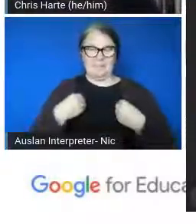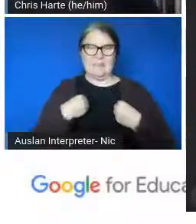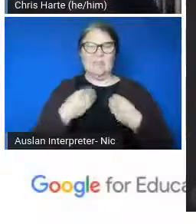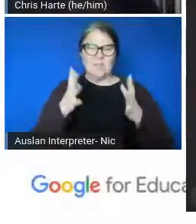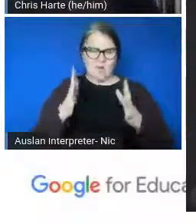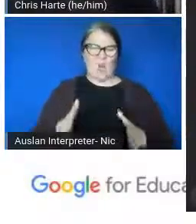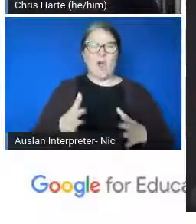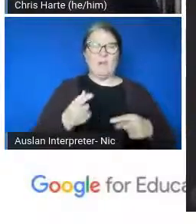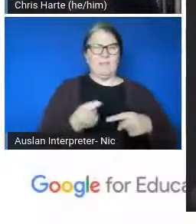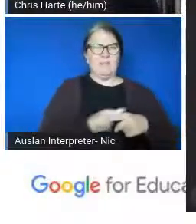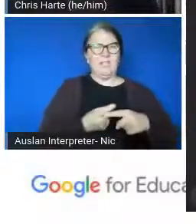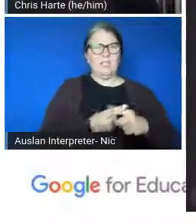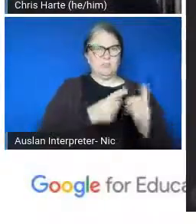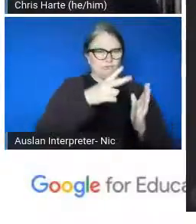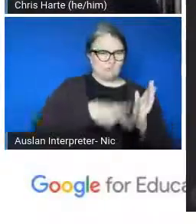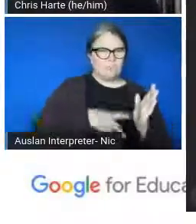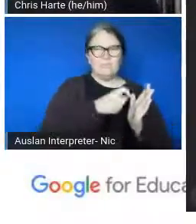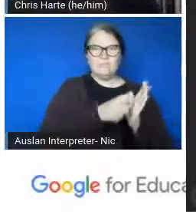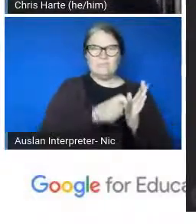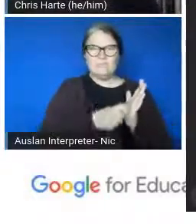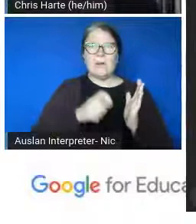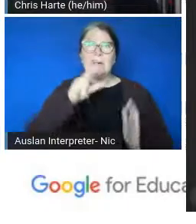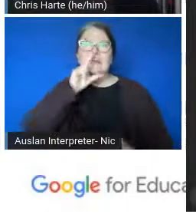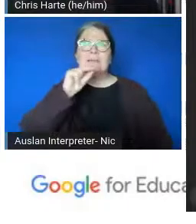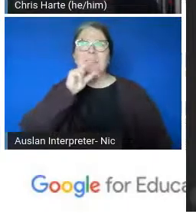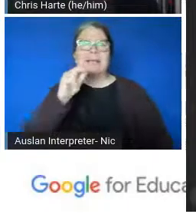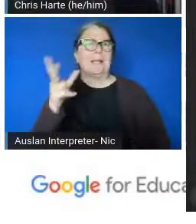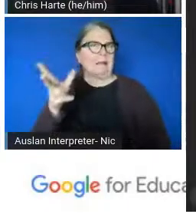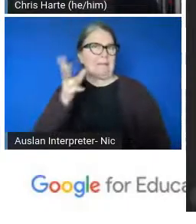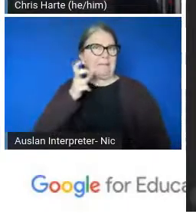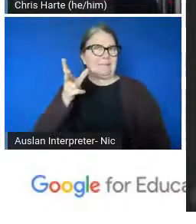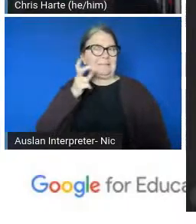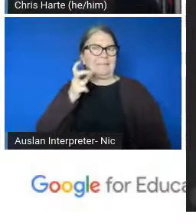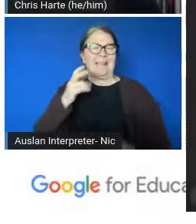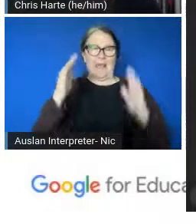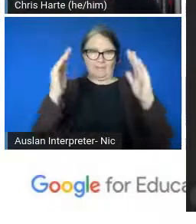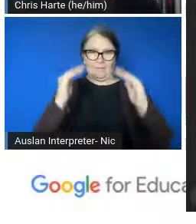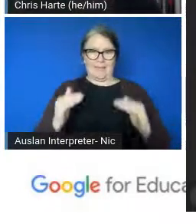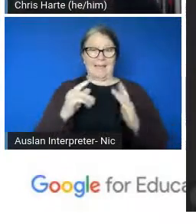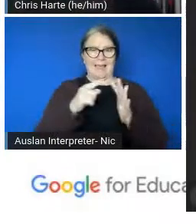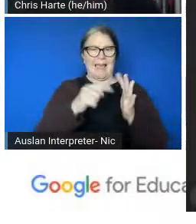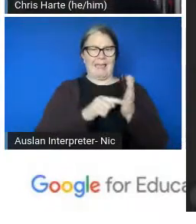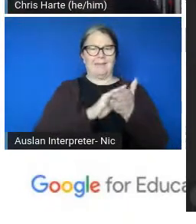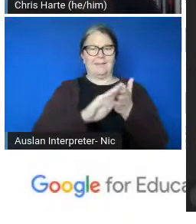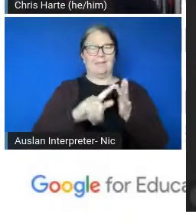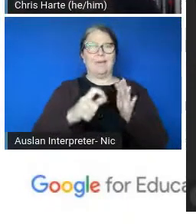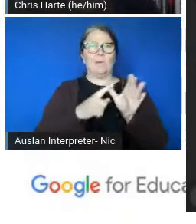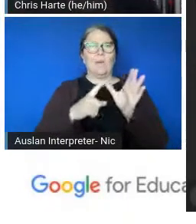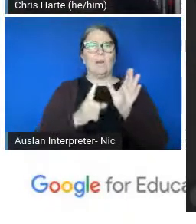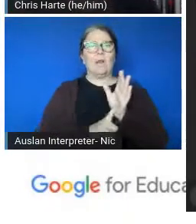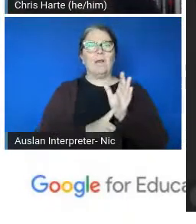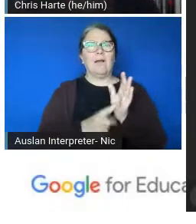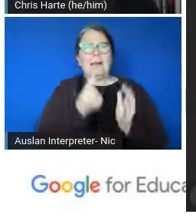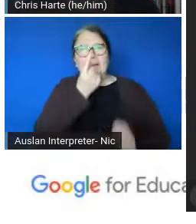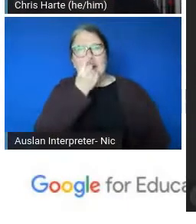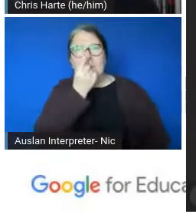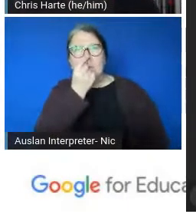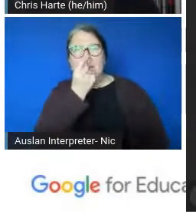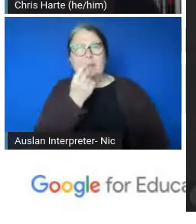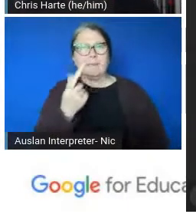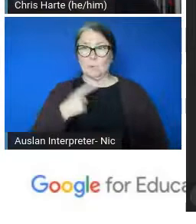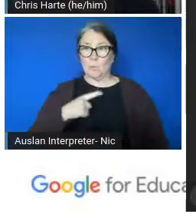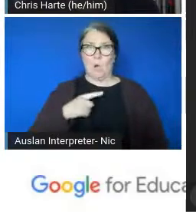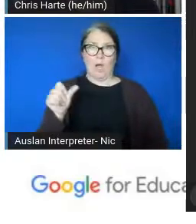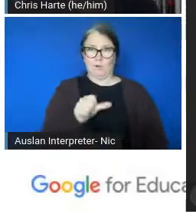and listening. And then ethical capabilities. Like this one for me is actually a really interesting one, why we should absolutely